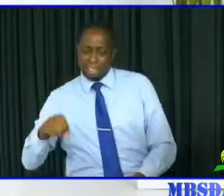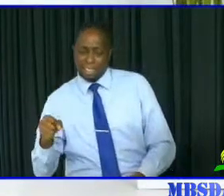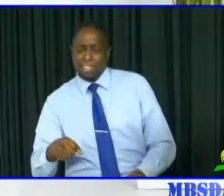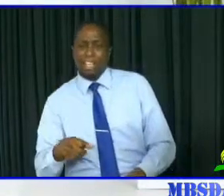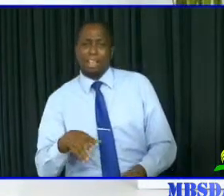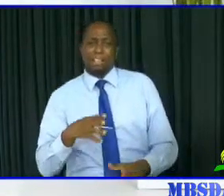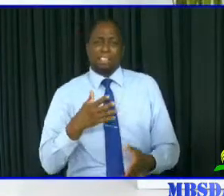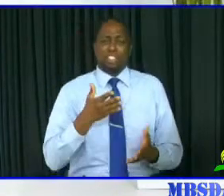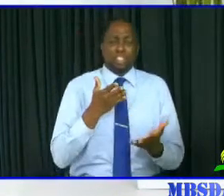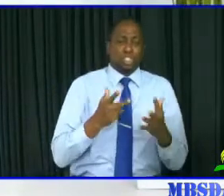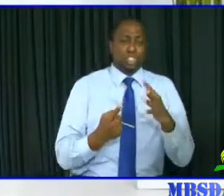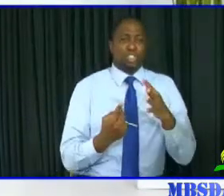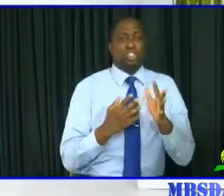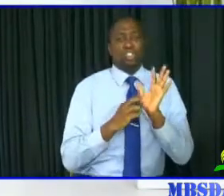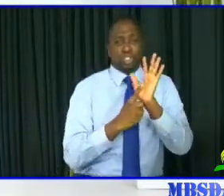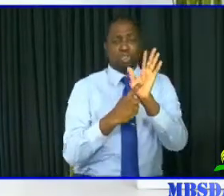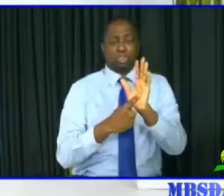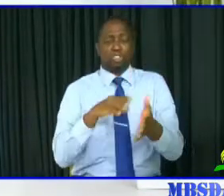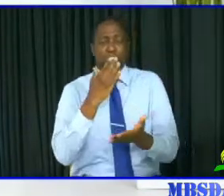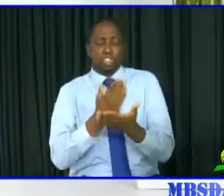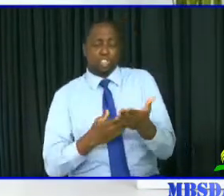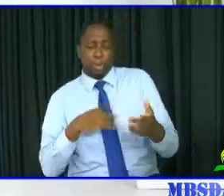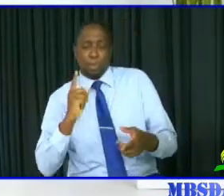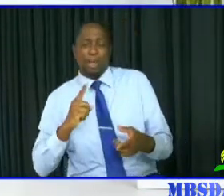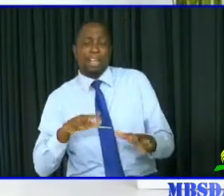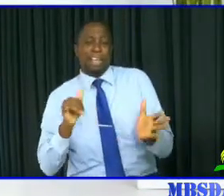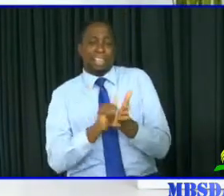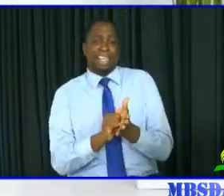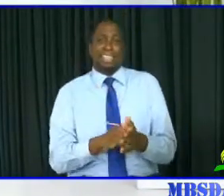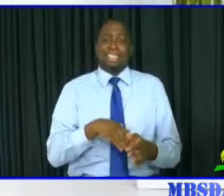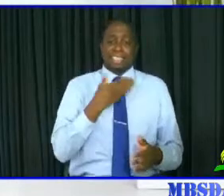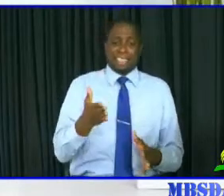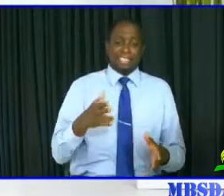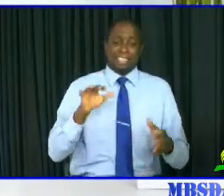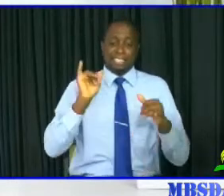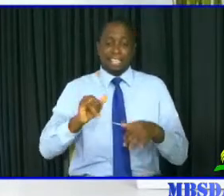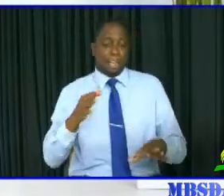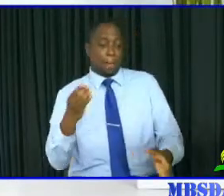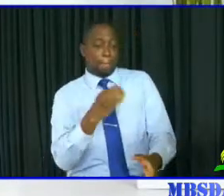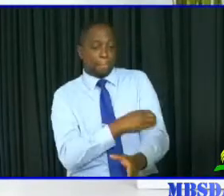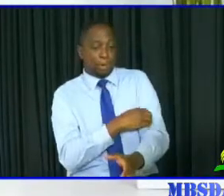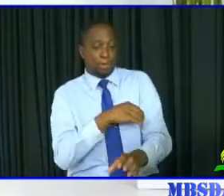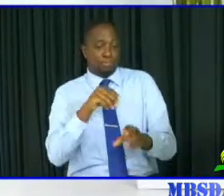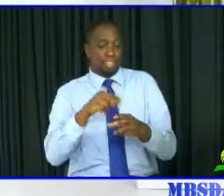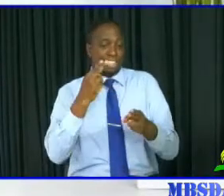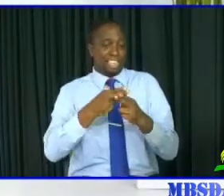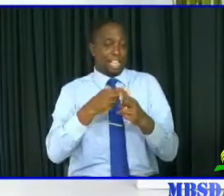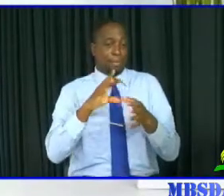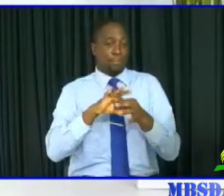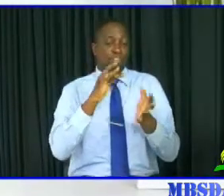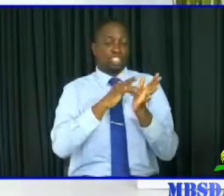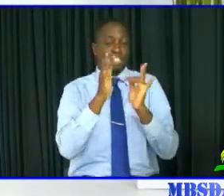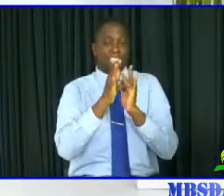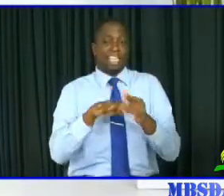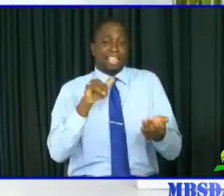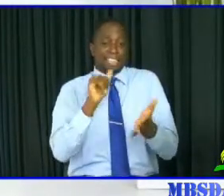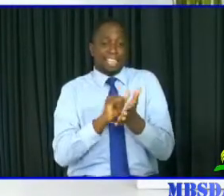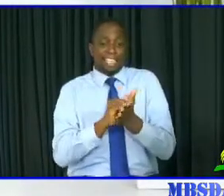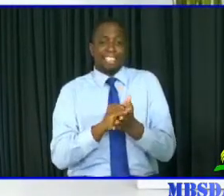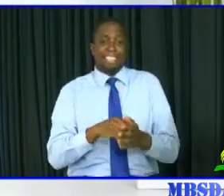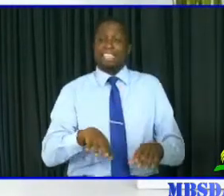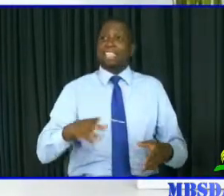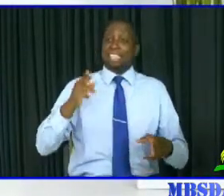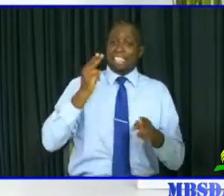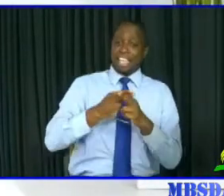through the valley of the shadow of death, that there is still power in the name of Jesus, that at his name demons